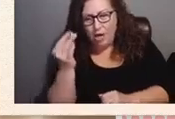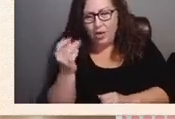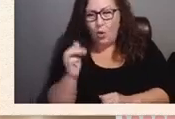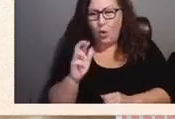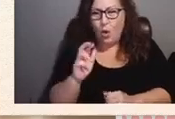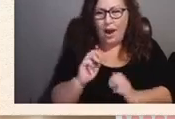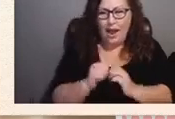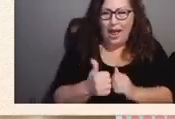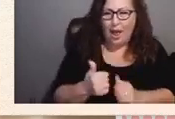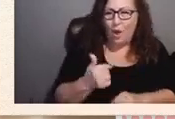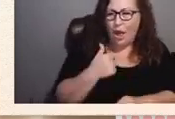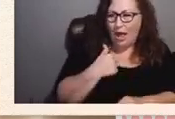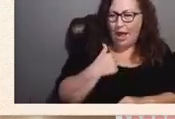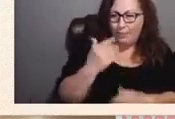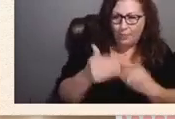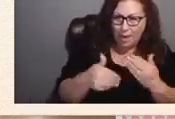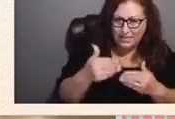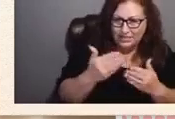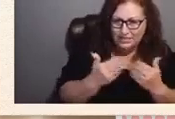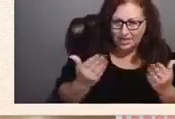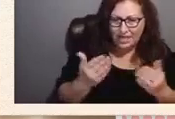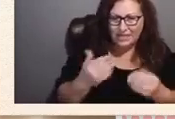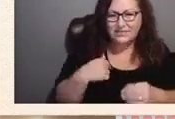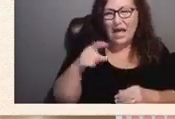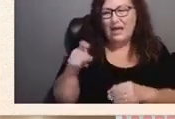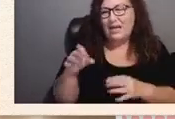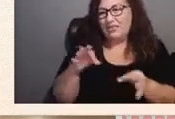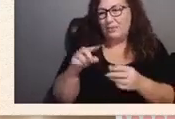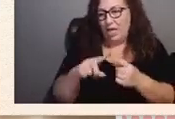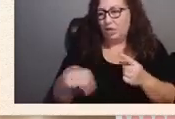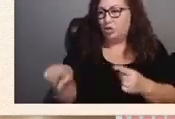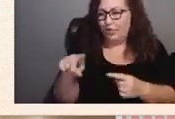I process things, and I had to explain to them.